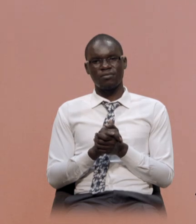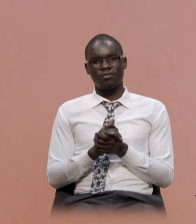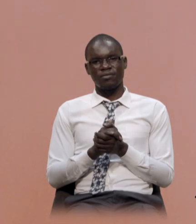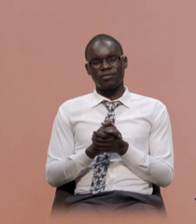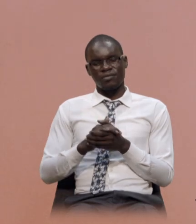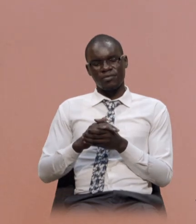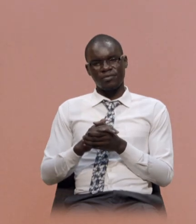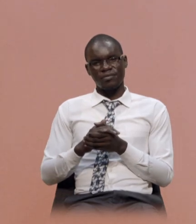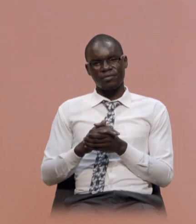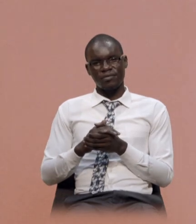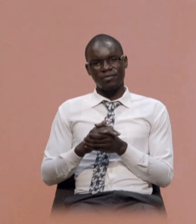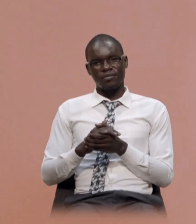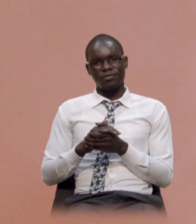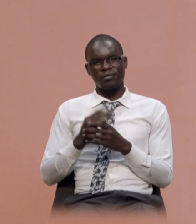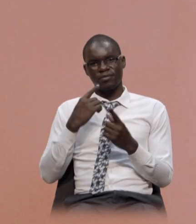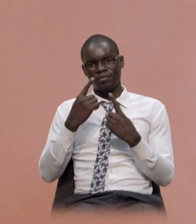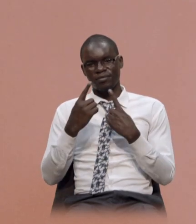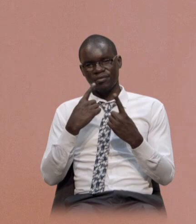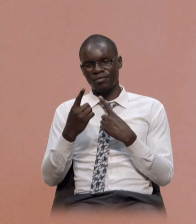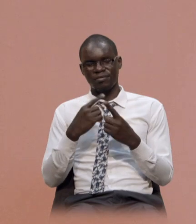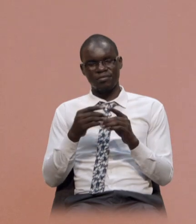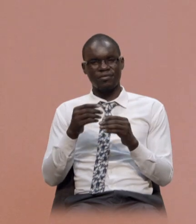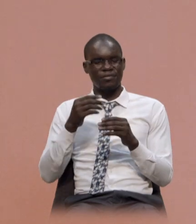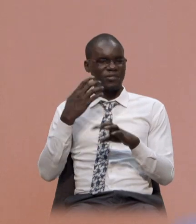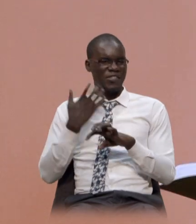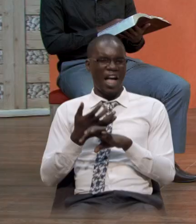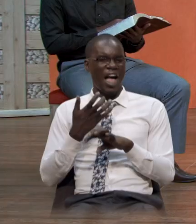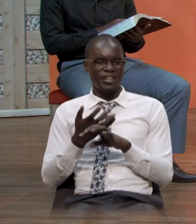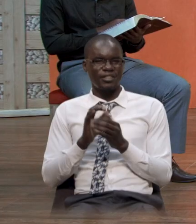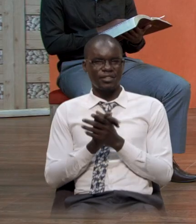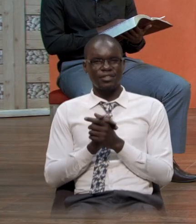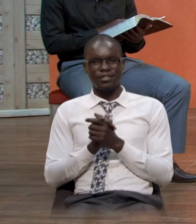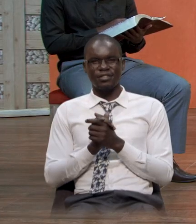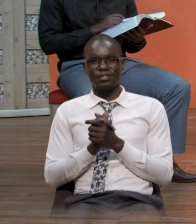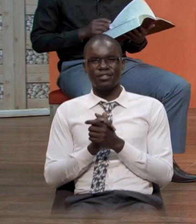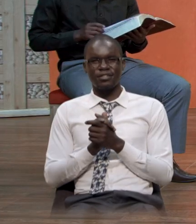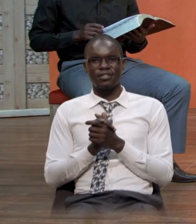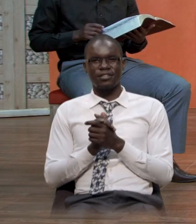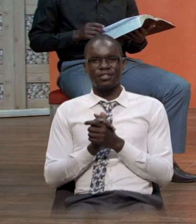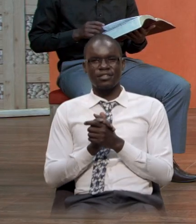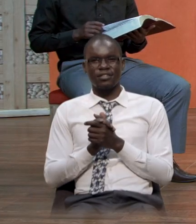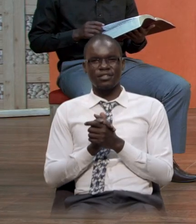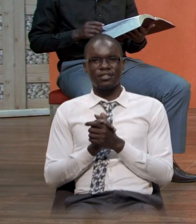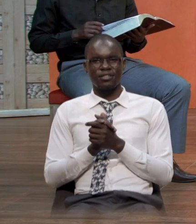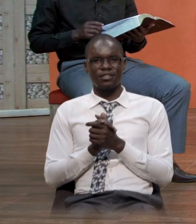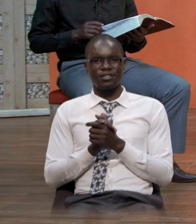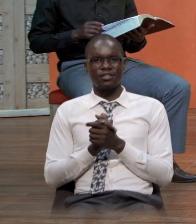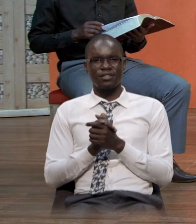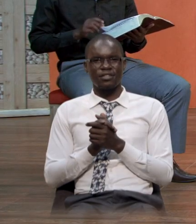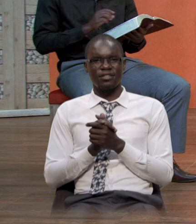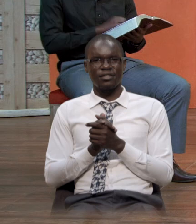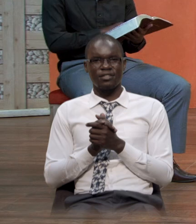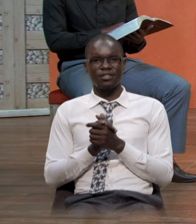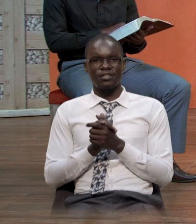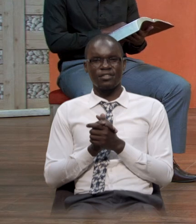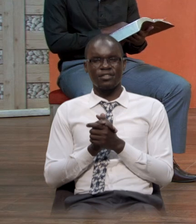Just pronounce it properly. Lan. No. Pronounce it. It's even in. It's like a Luo word.